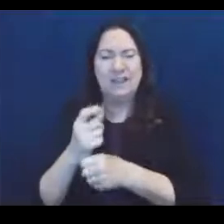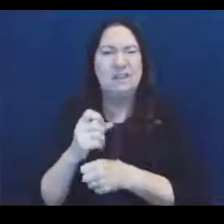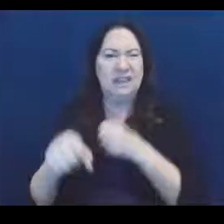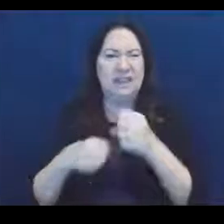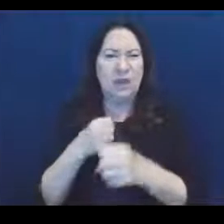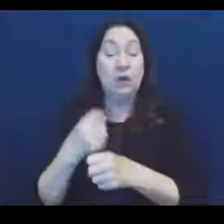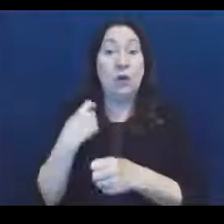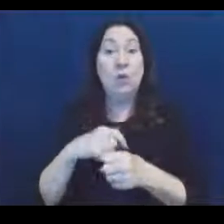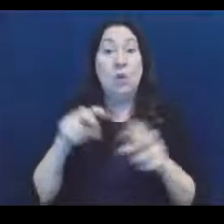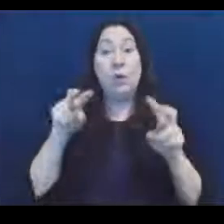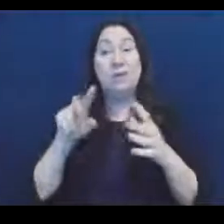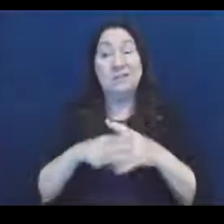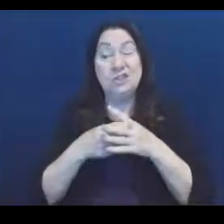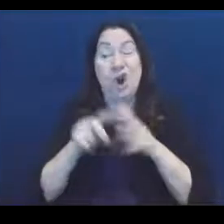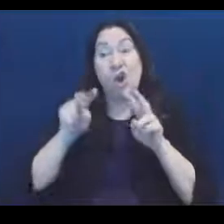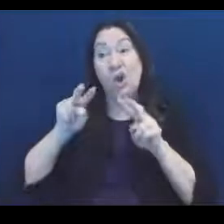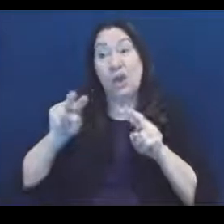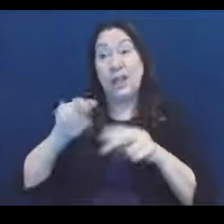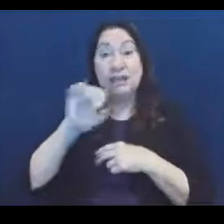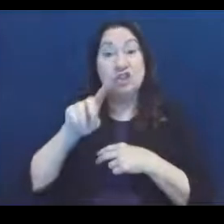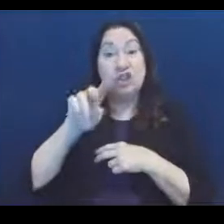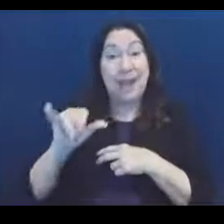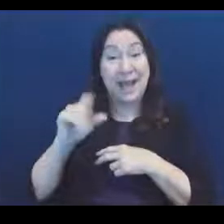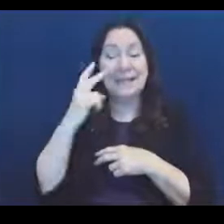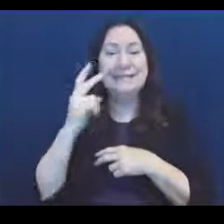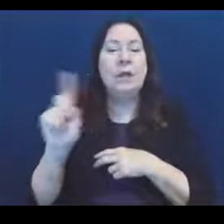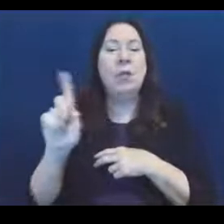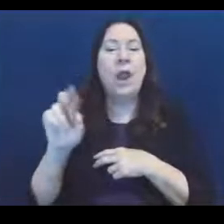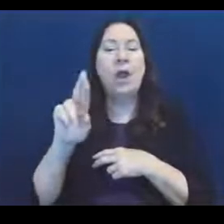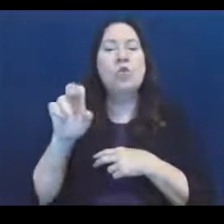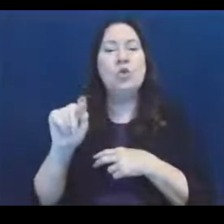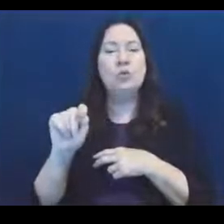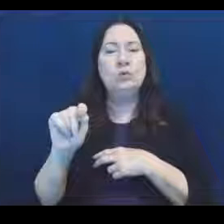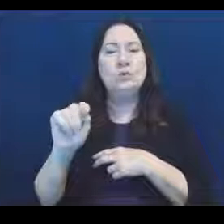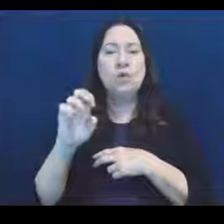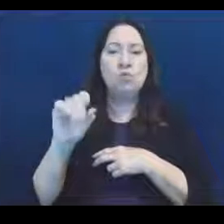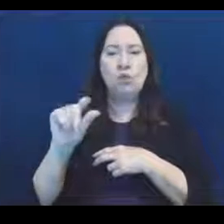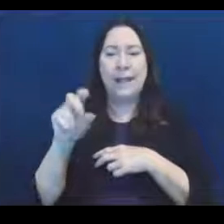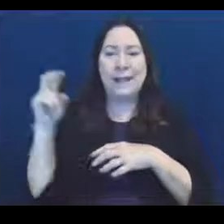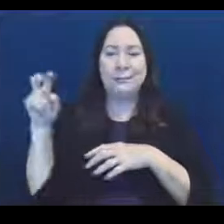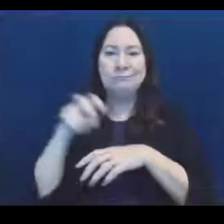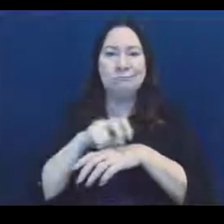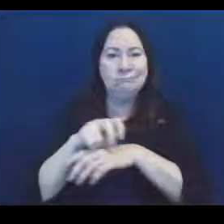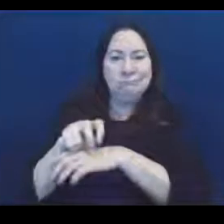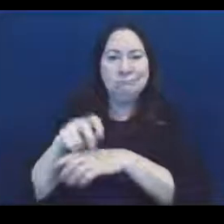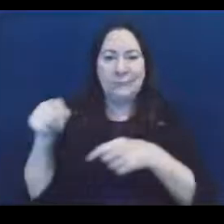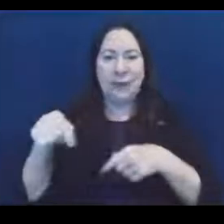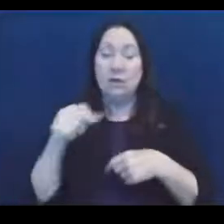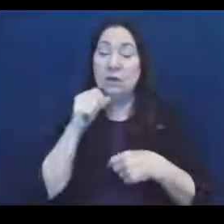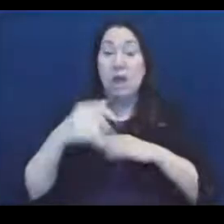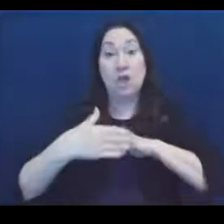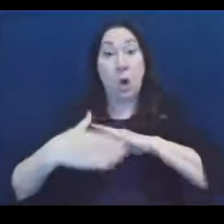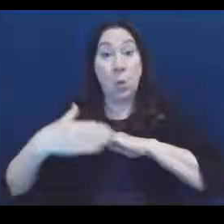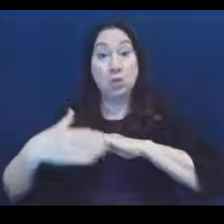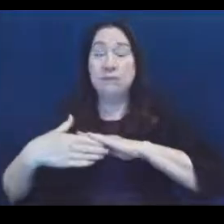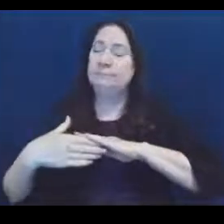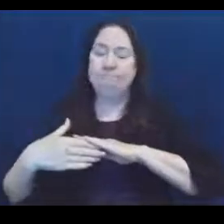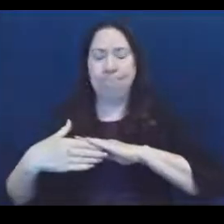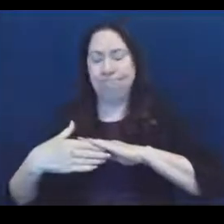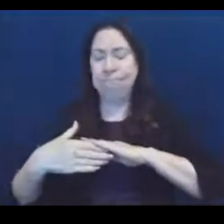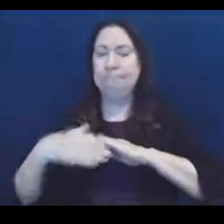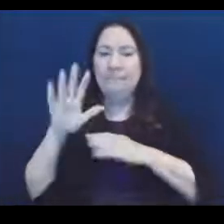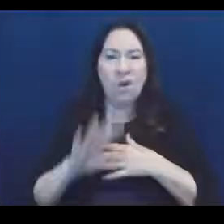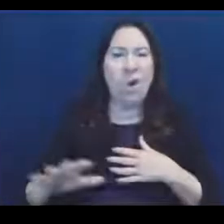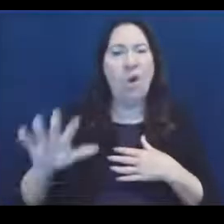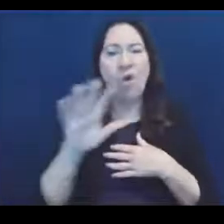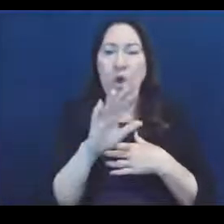July to see where these roost rings show up here in the Cape Fear area. Roost rings are not just a coastal thing. They occur at sites all